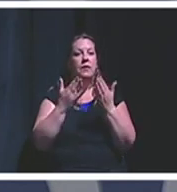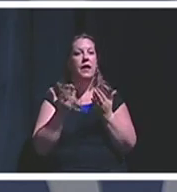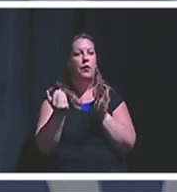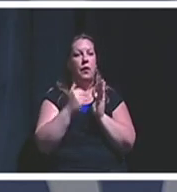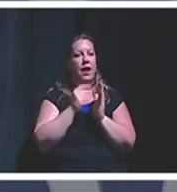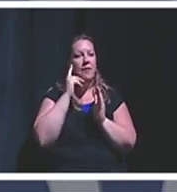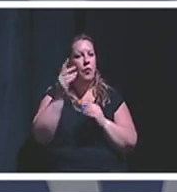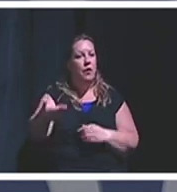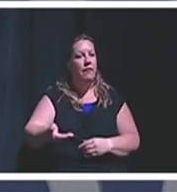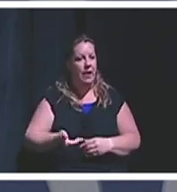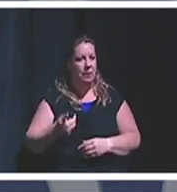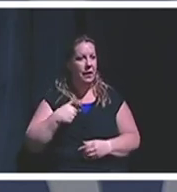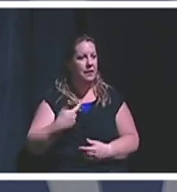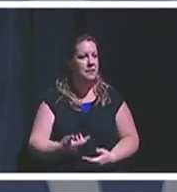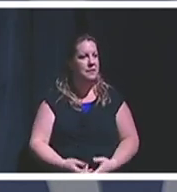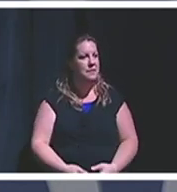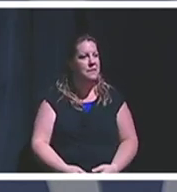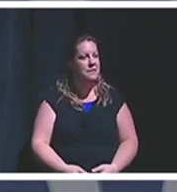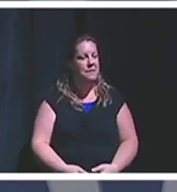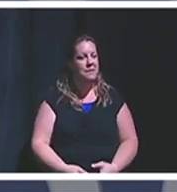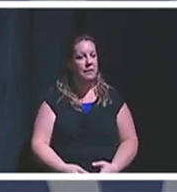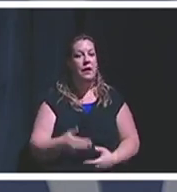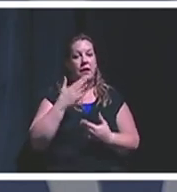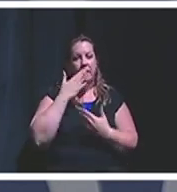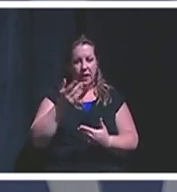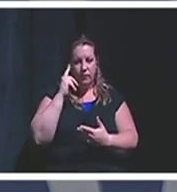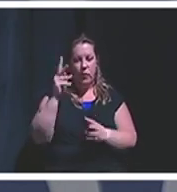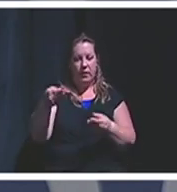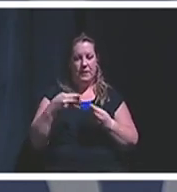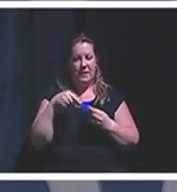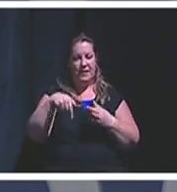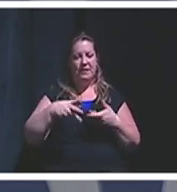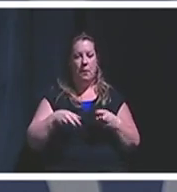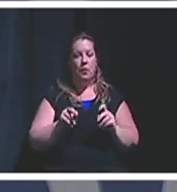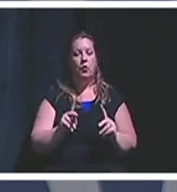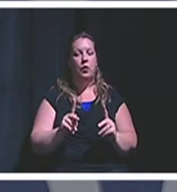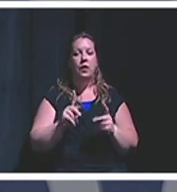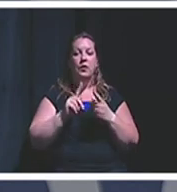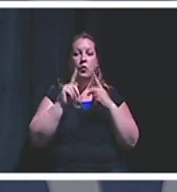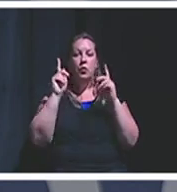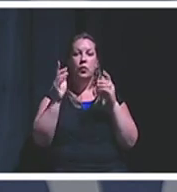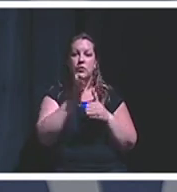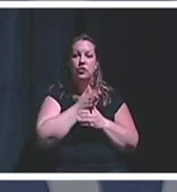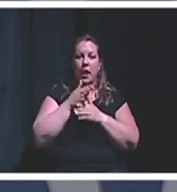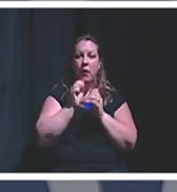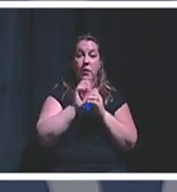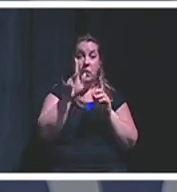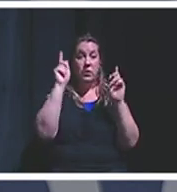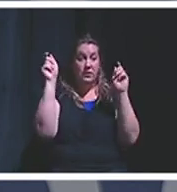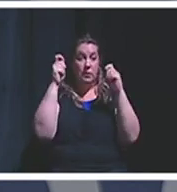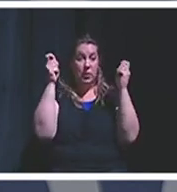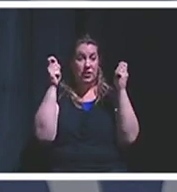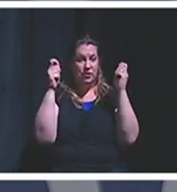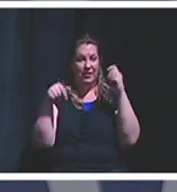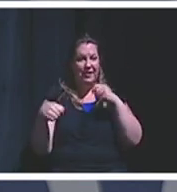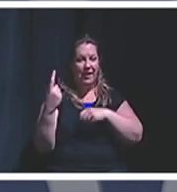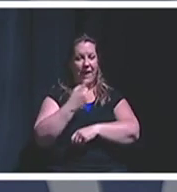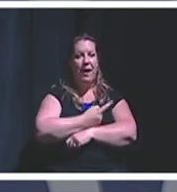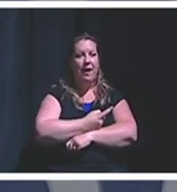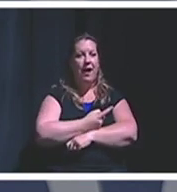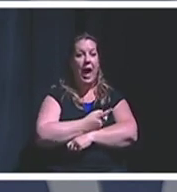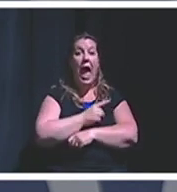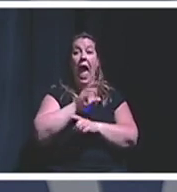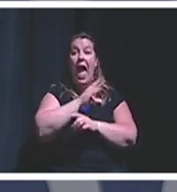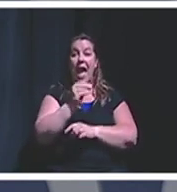me and for giving me this opportunity to share in your celebration today and to visit the